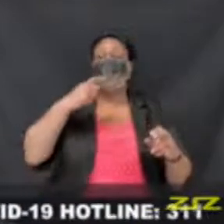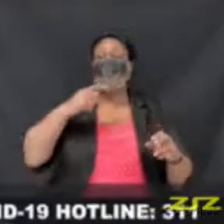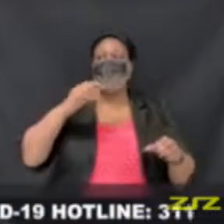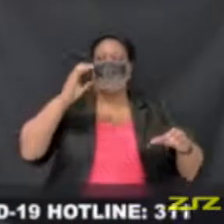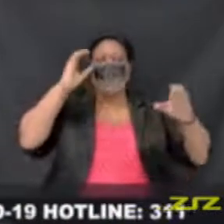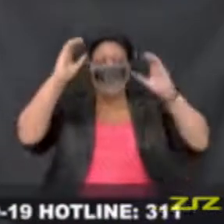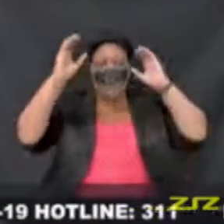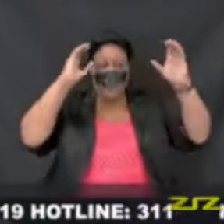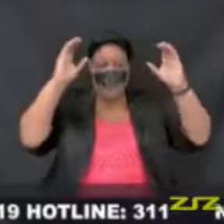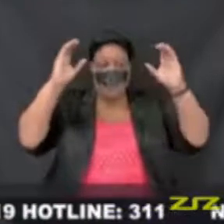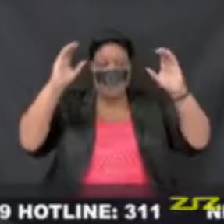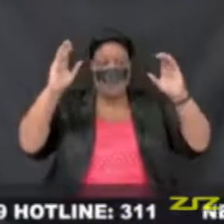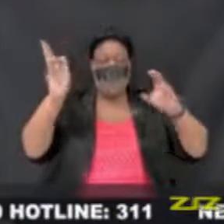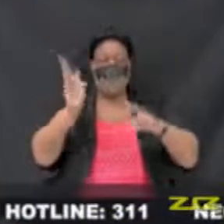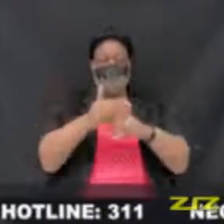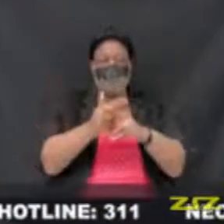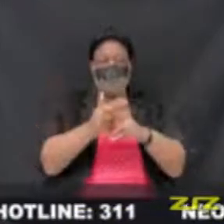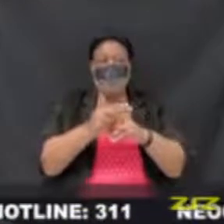fast-paced season?